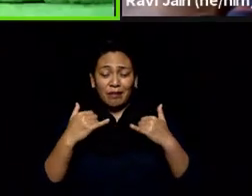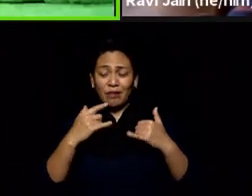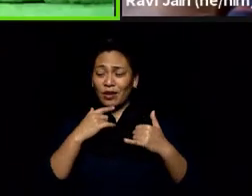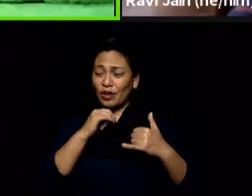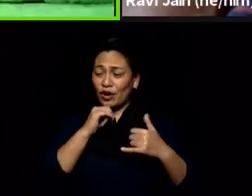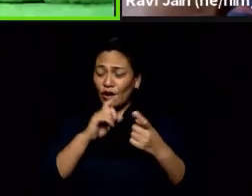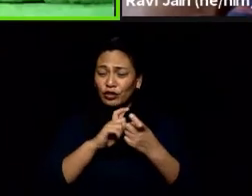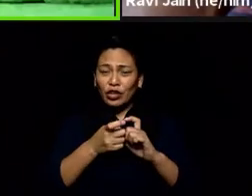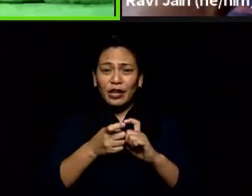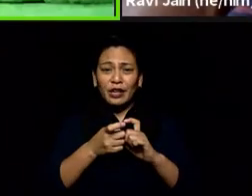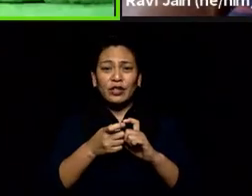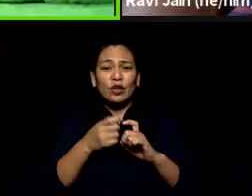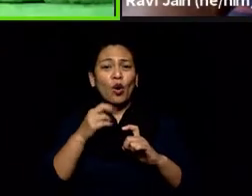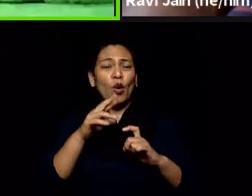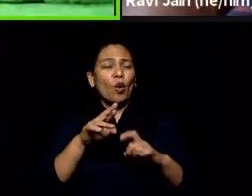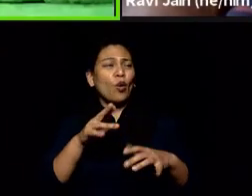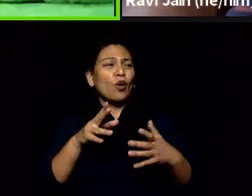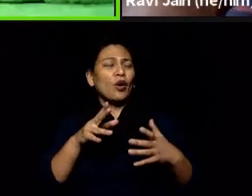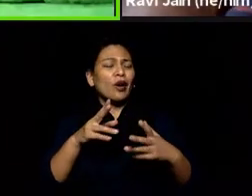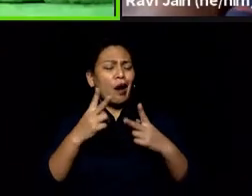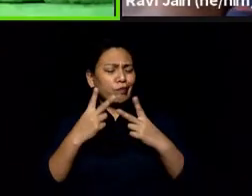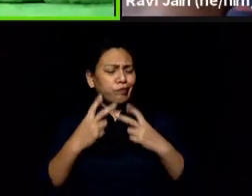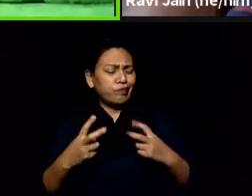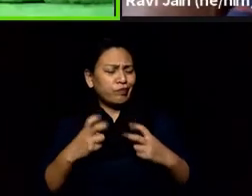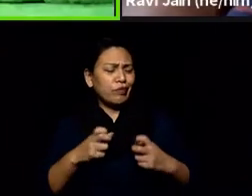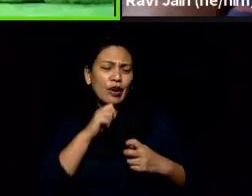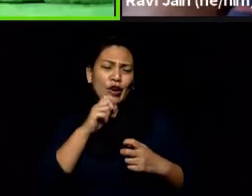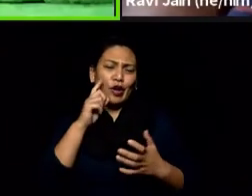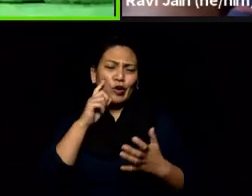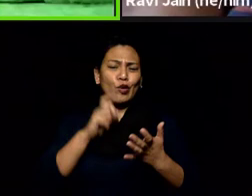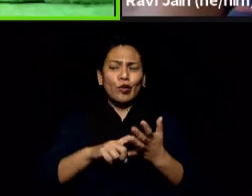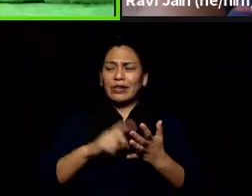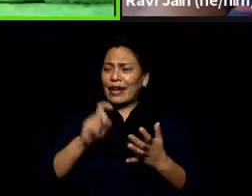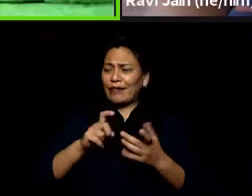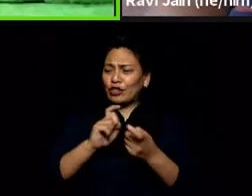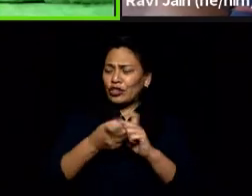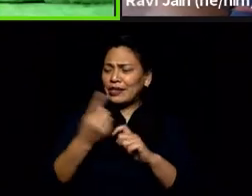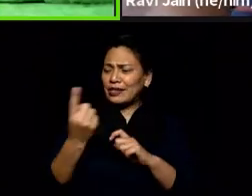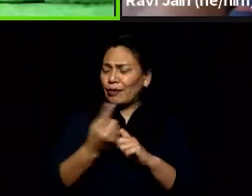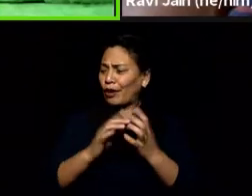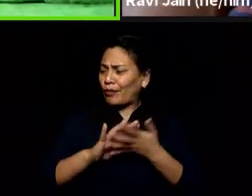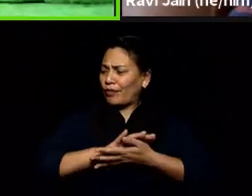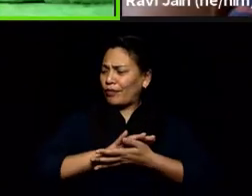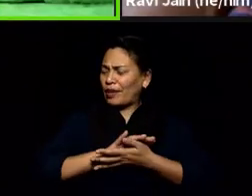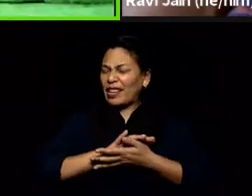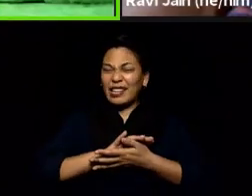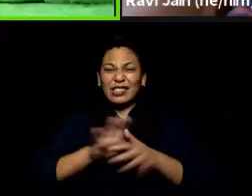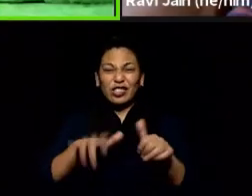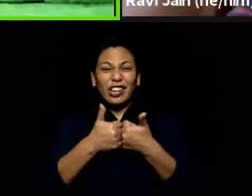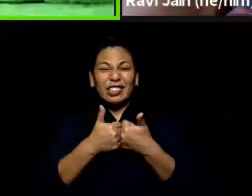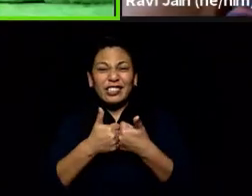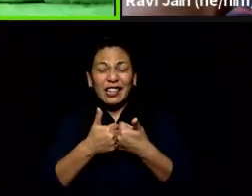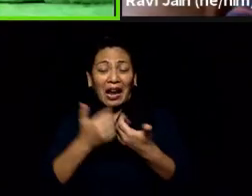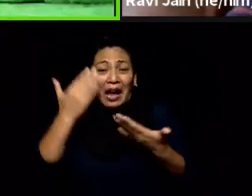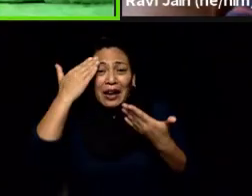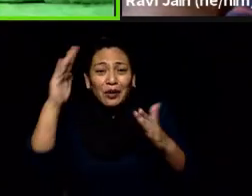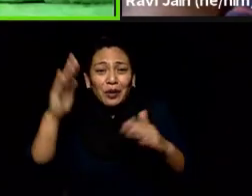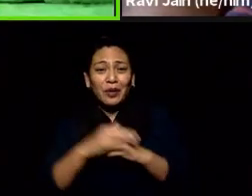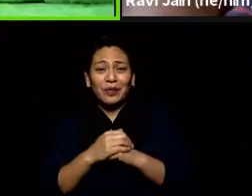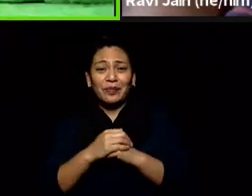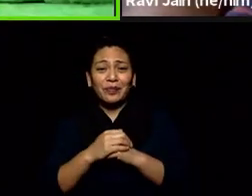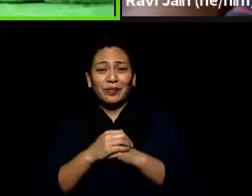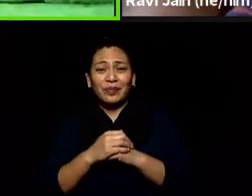ever noticed that there was something that I needed to change? That's a really tricky one. I don't know.